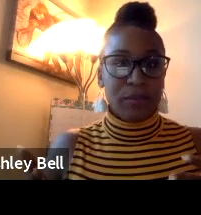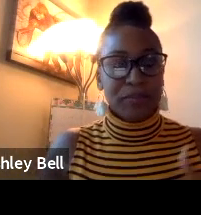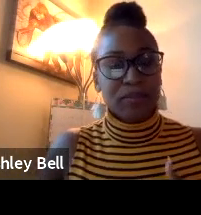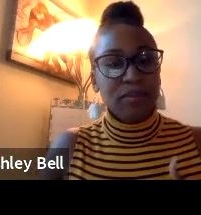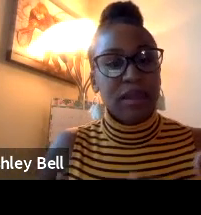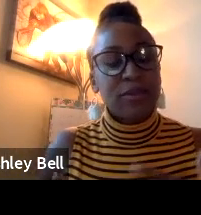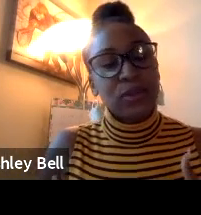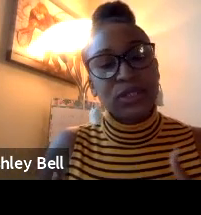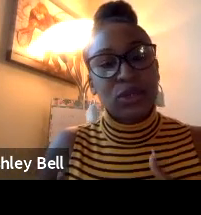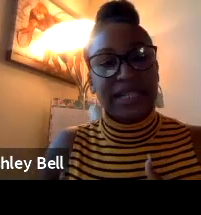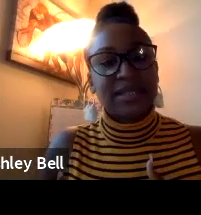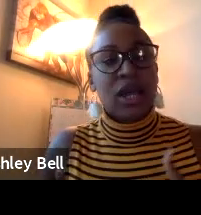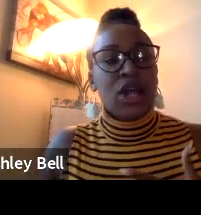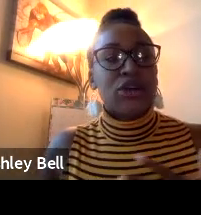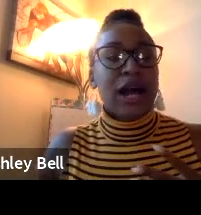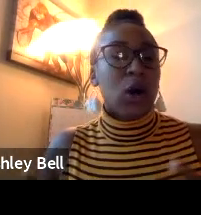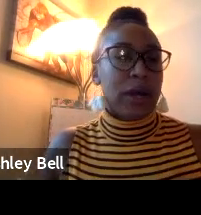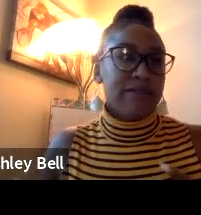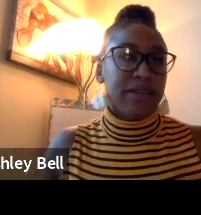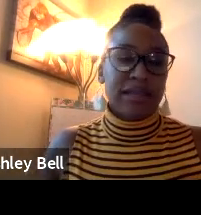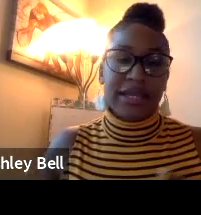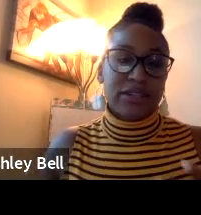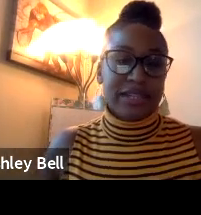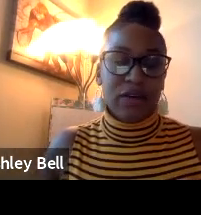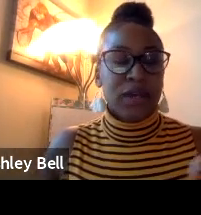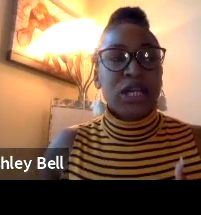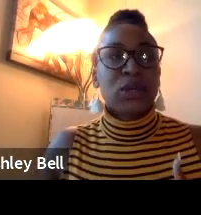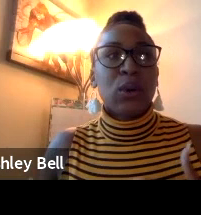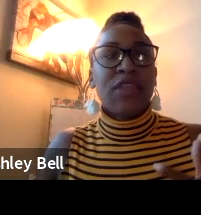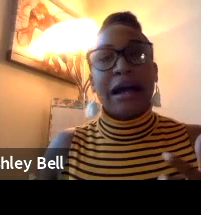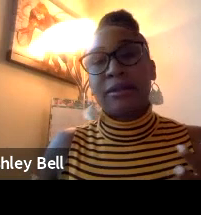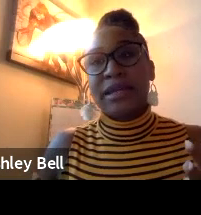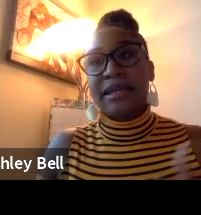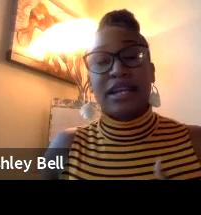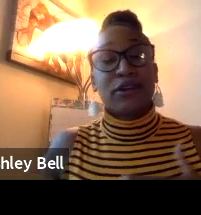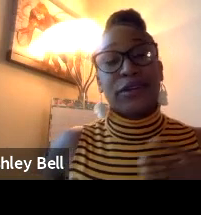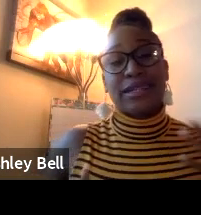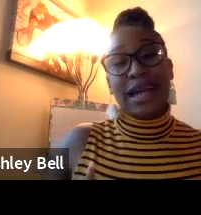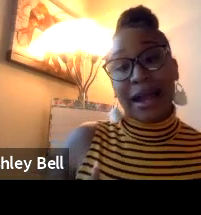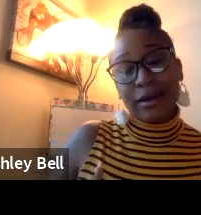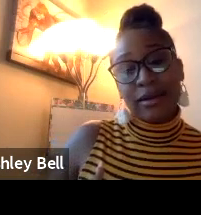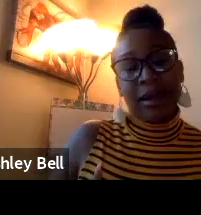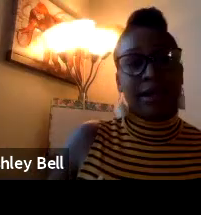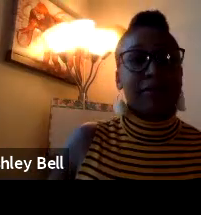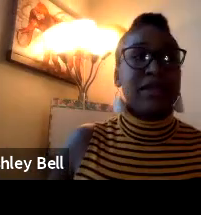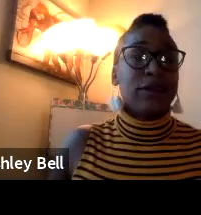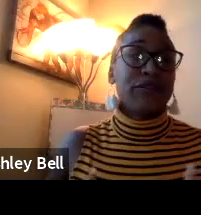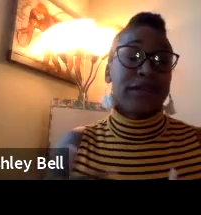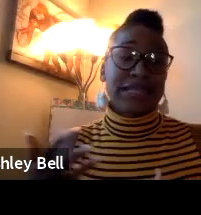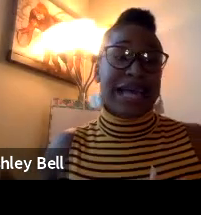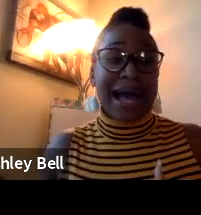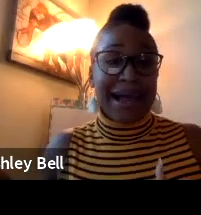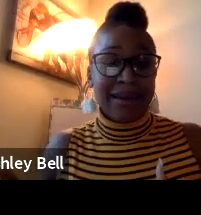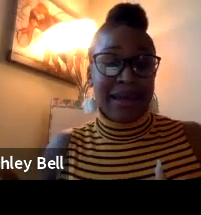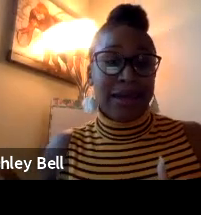go. The blue zone means you're not quite feeling like yourself. So that could be that you're feeling tired. It could be that you're